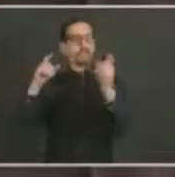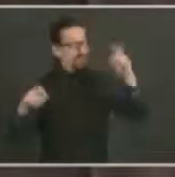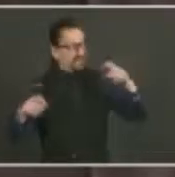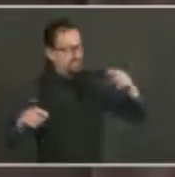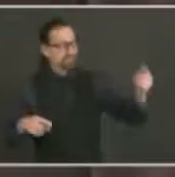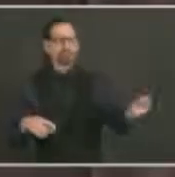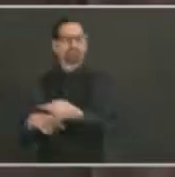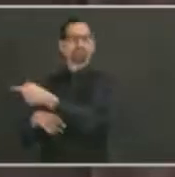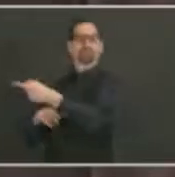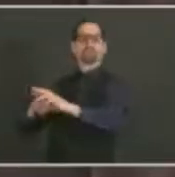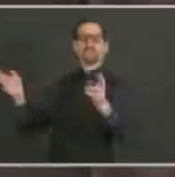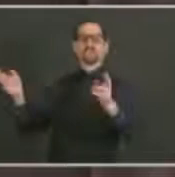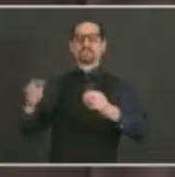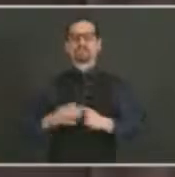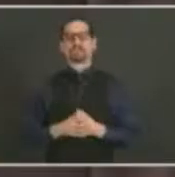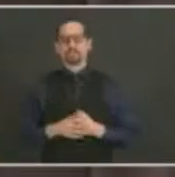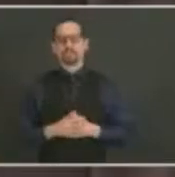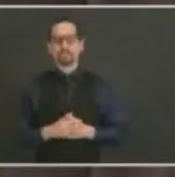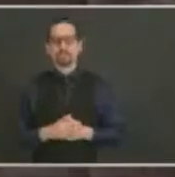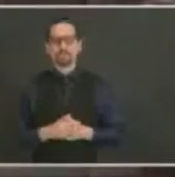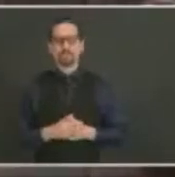Governor McKee.